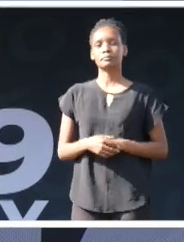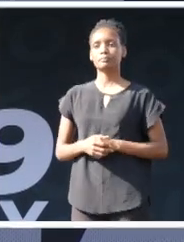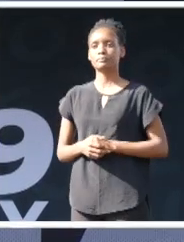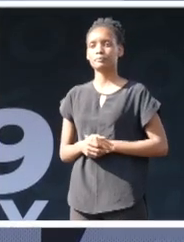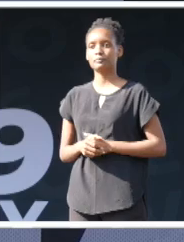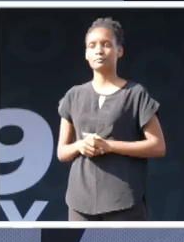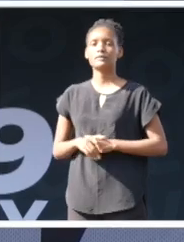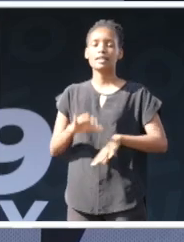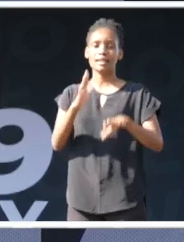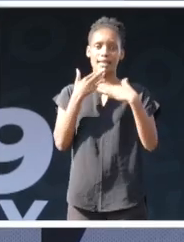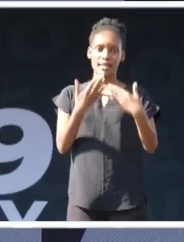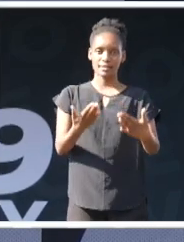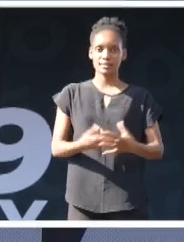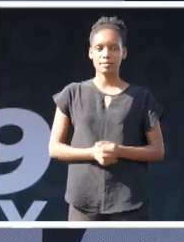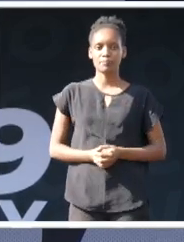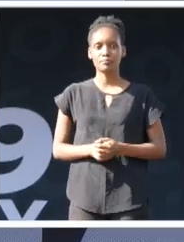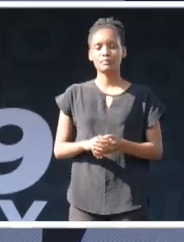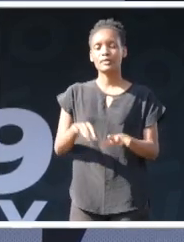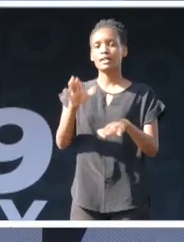Nakelsa